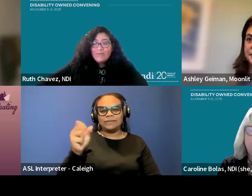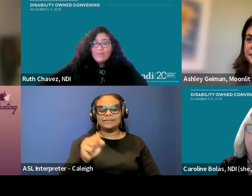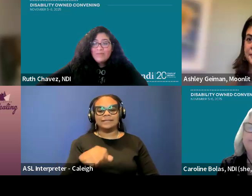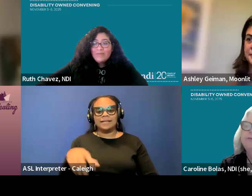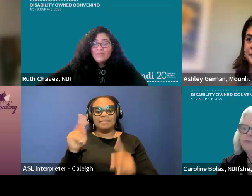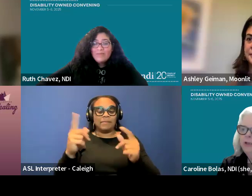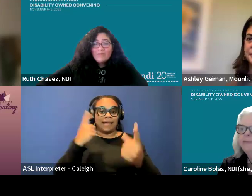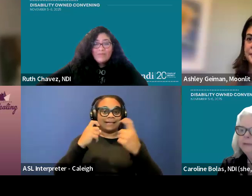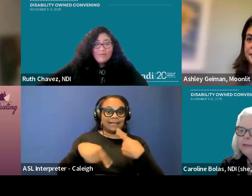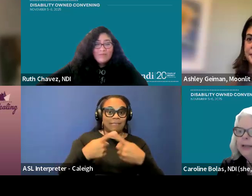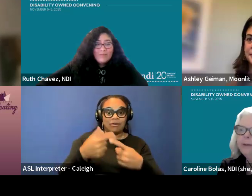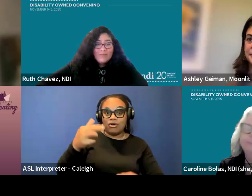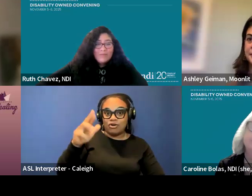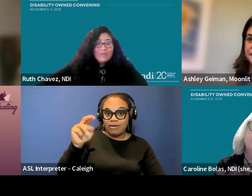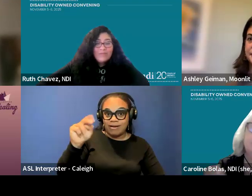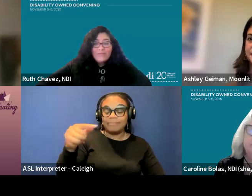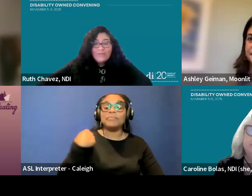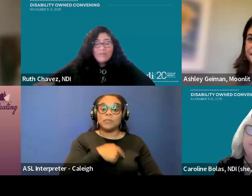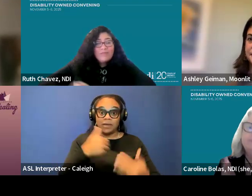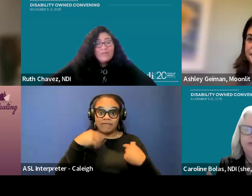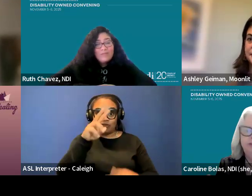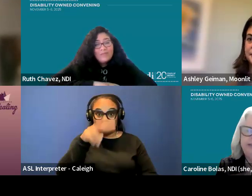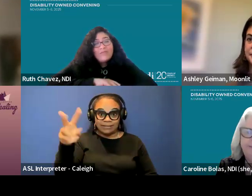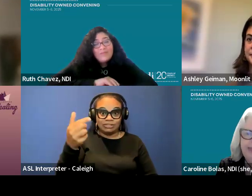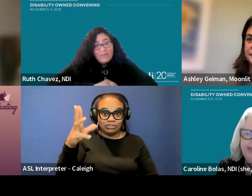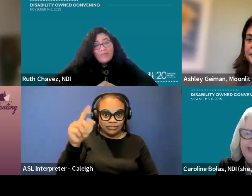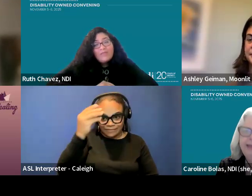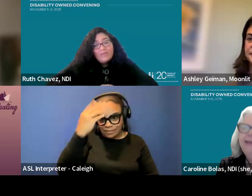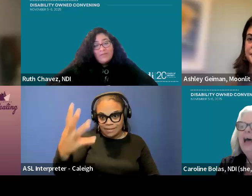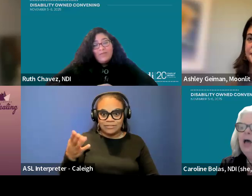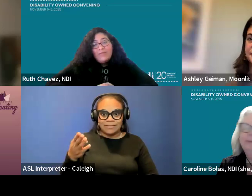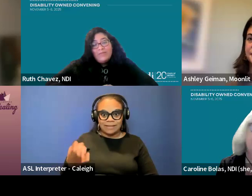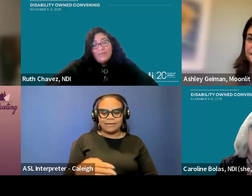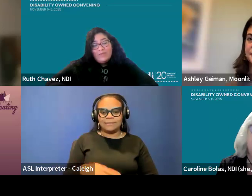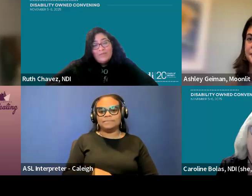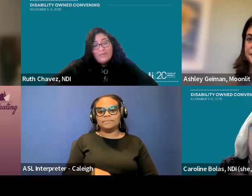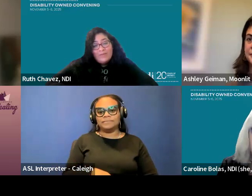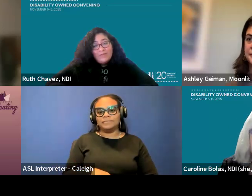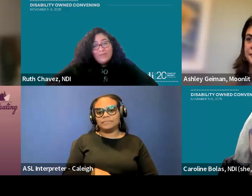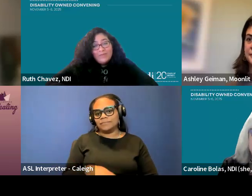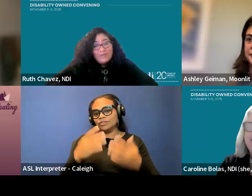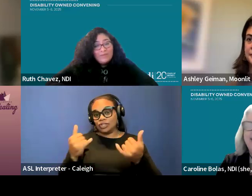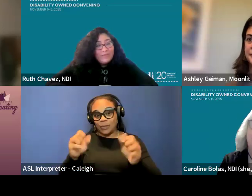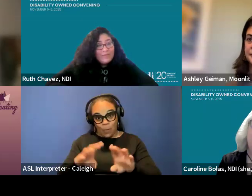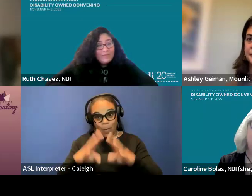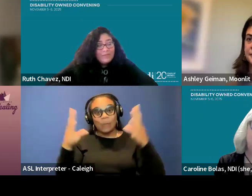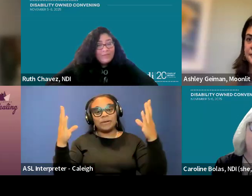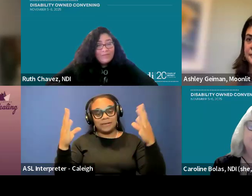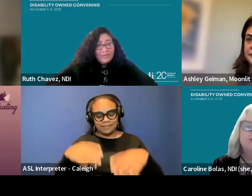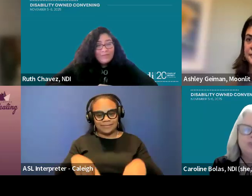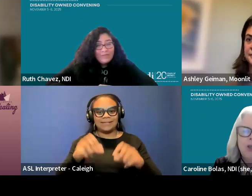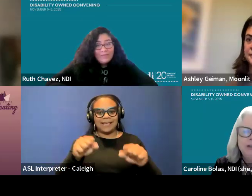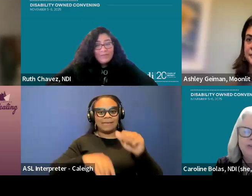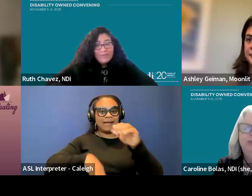about grants. We have a Verizon grant information in there. It's currently open. It can be